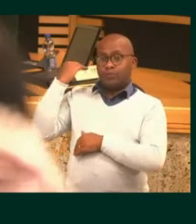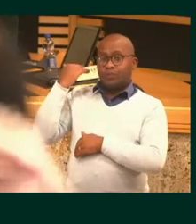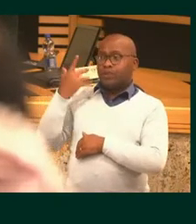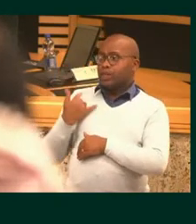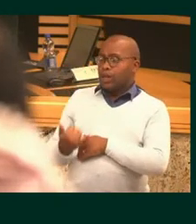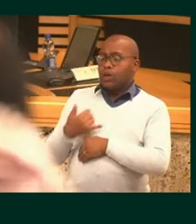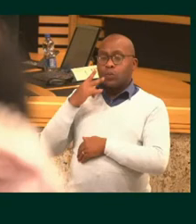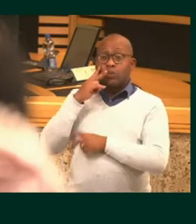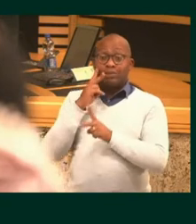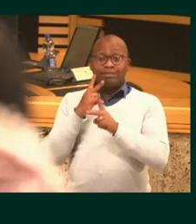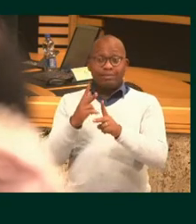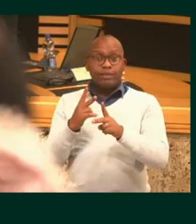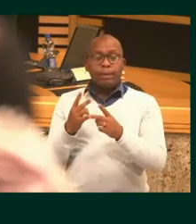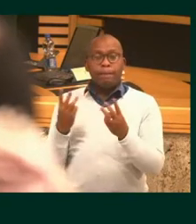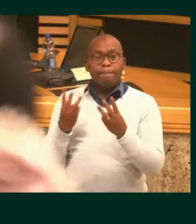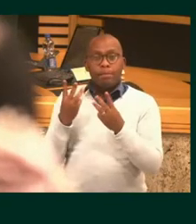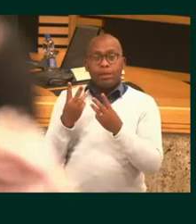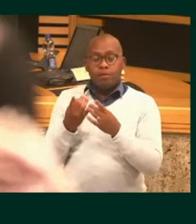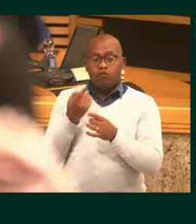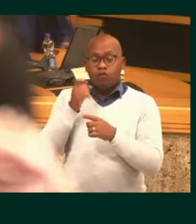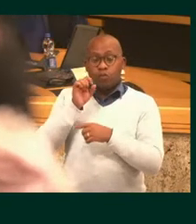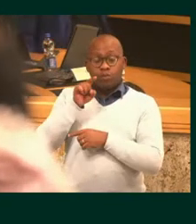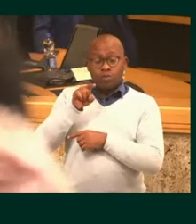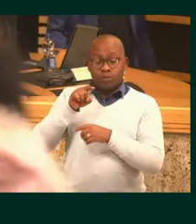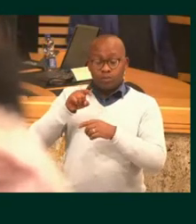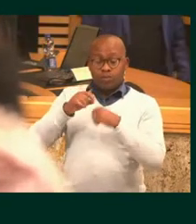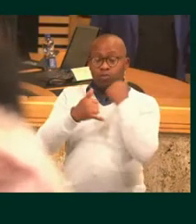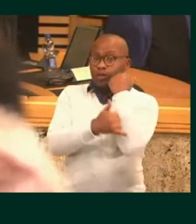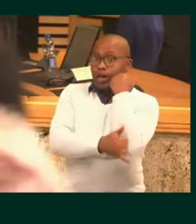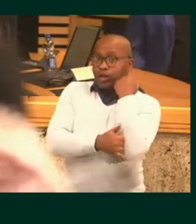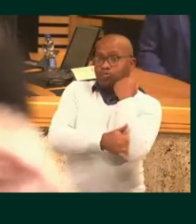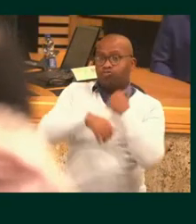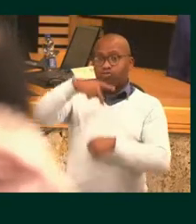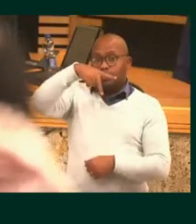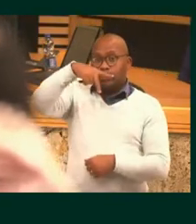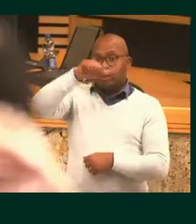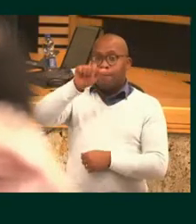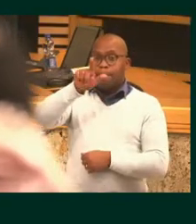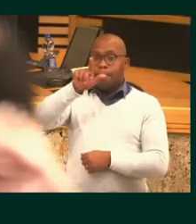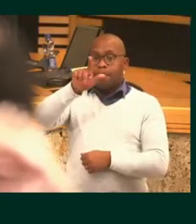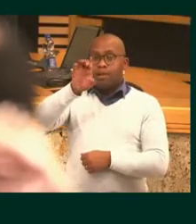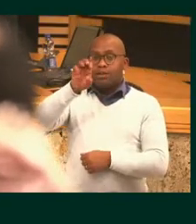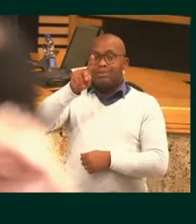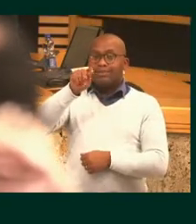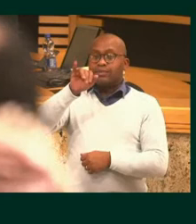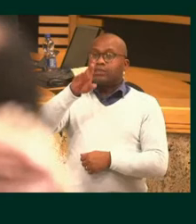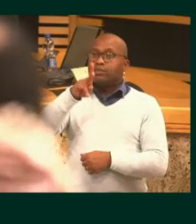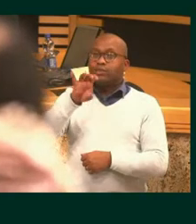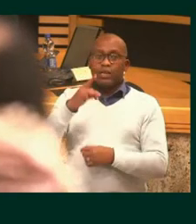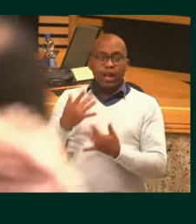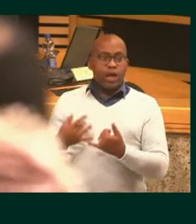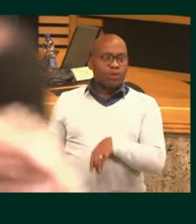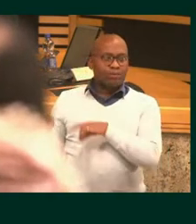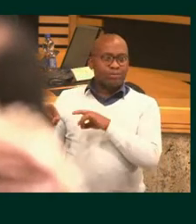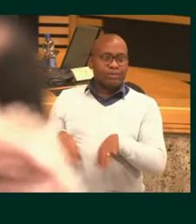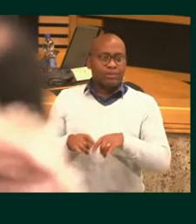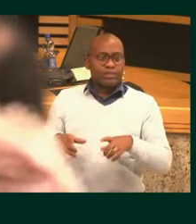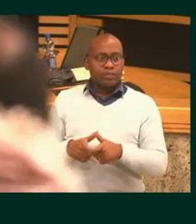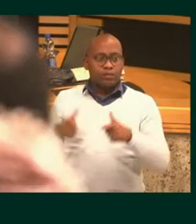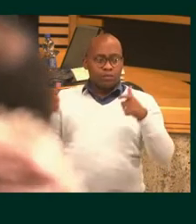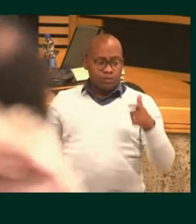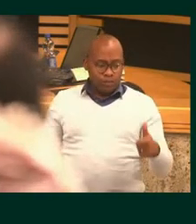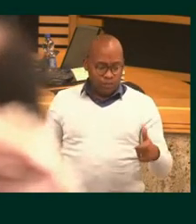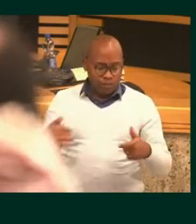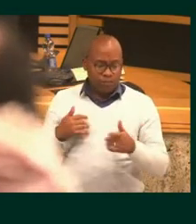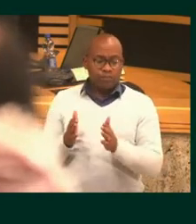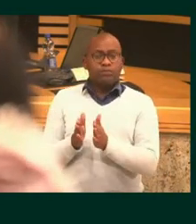Palestinian for for decades note that the violence and loss of innocent lives in Gaza have deeply